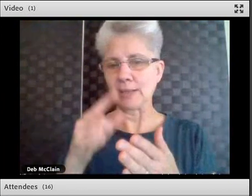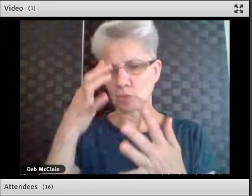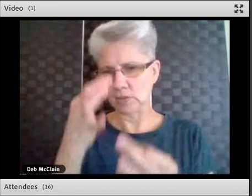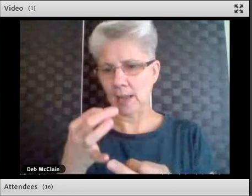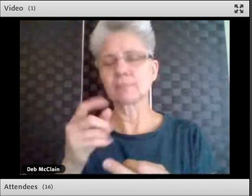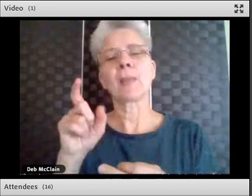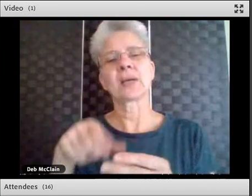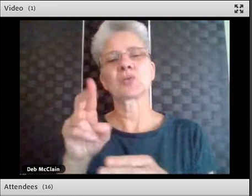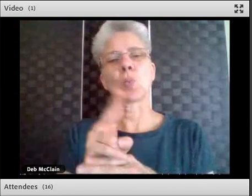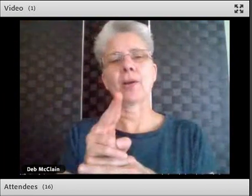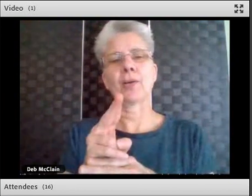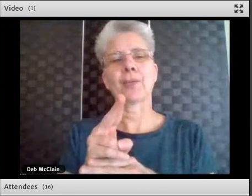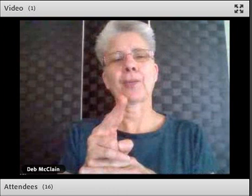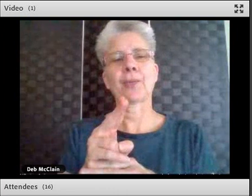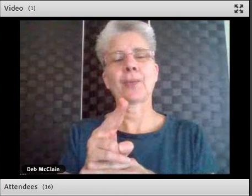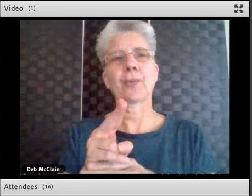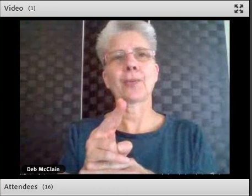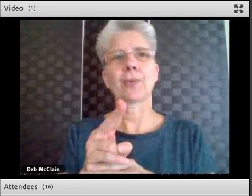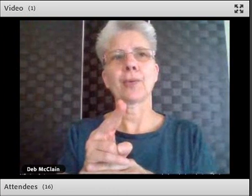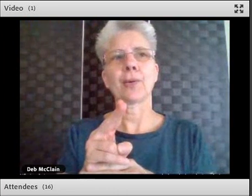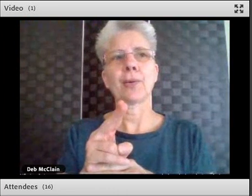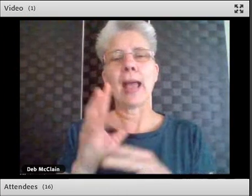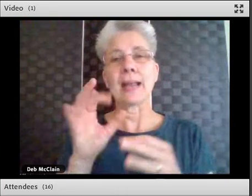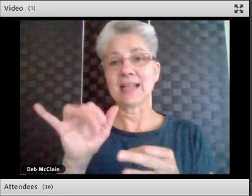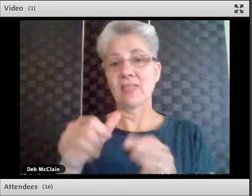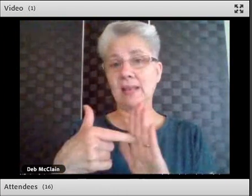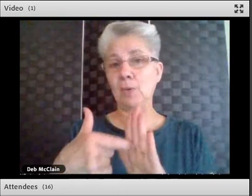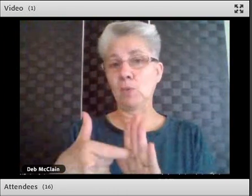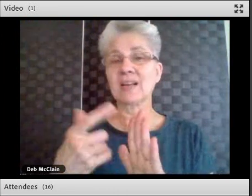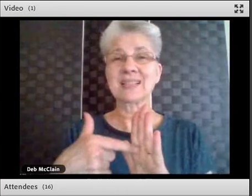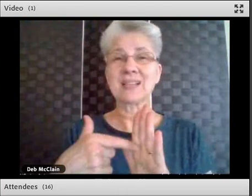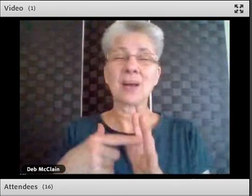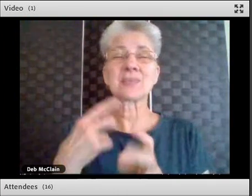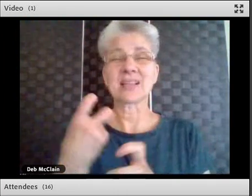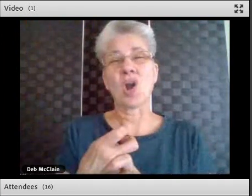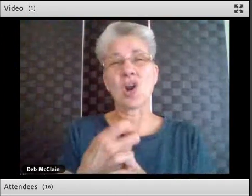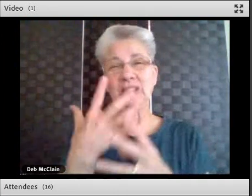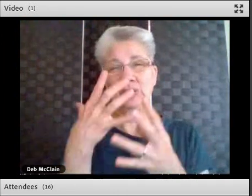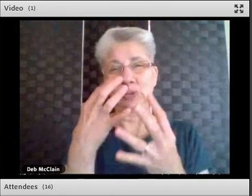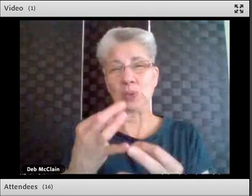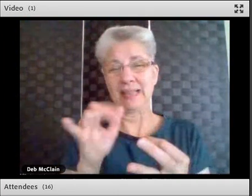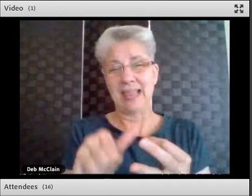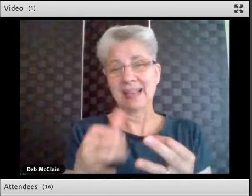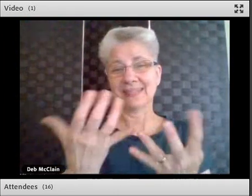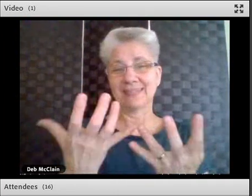wear it and has to decide that this can be revealed. And sometimes that's a hard choice.